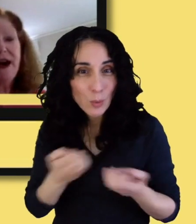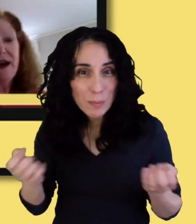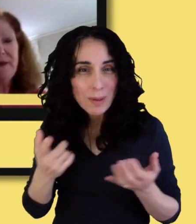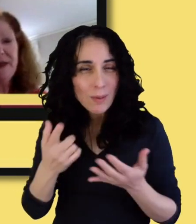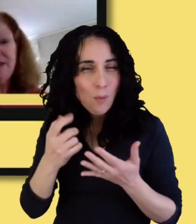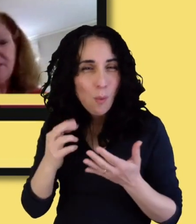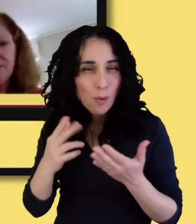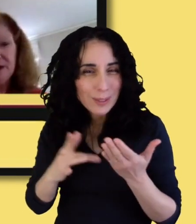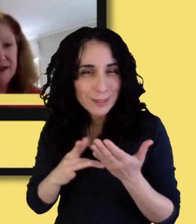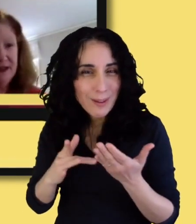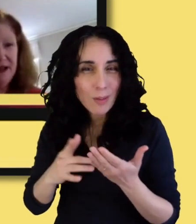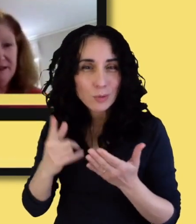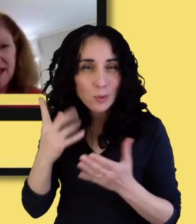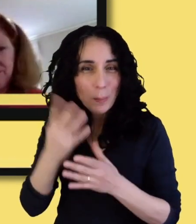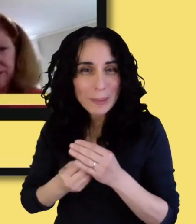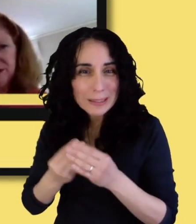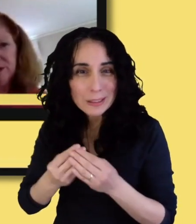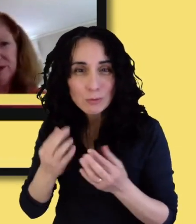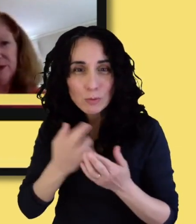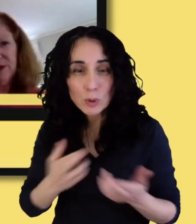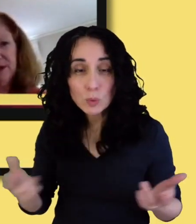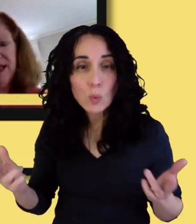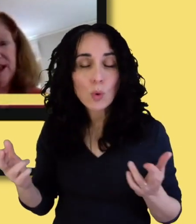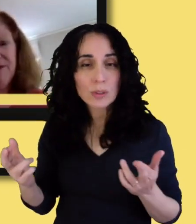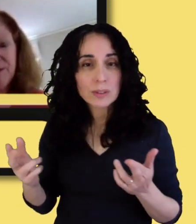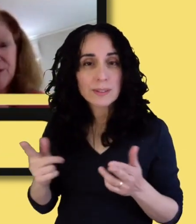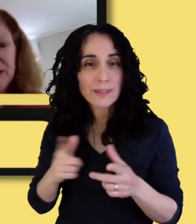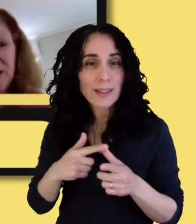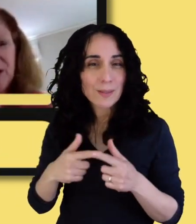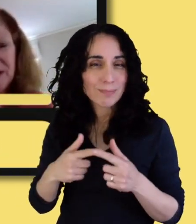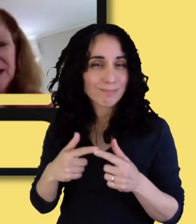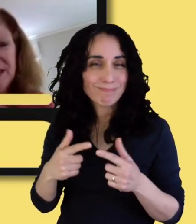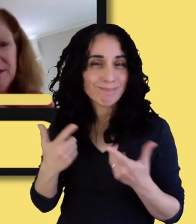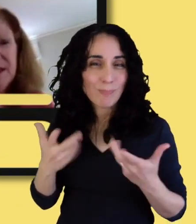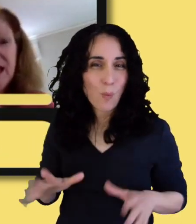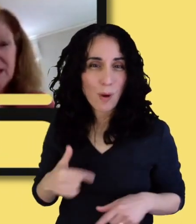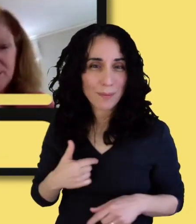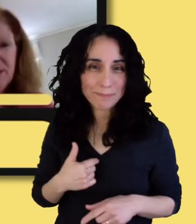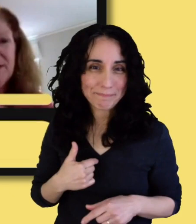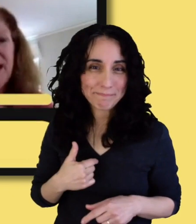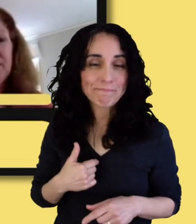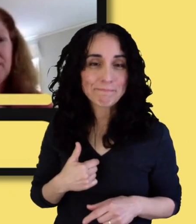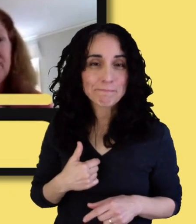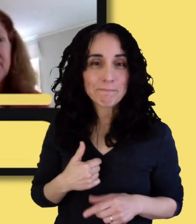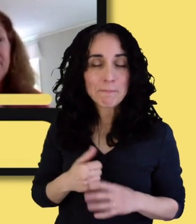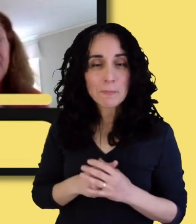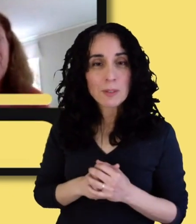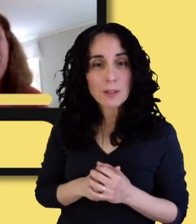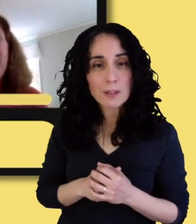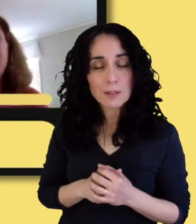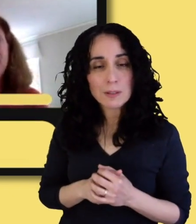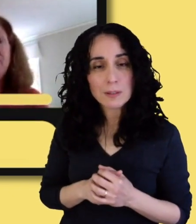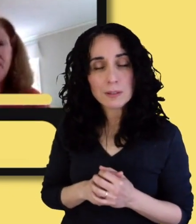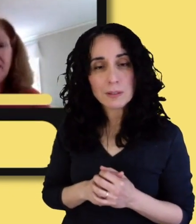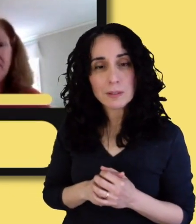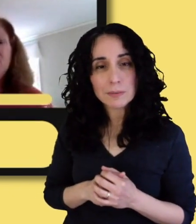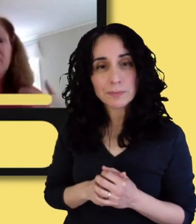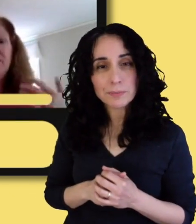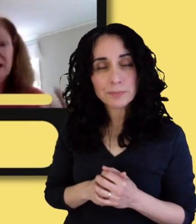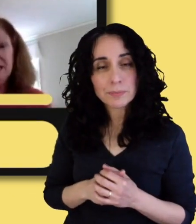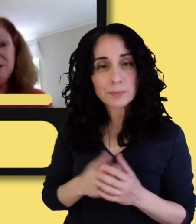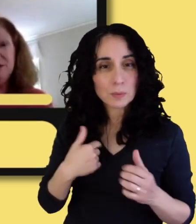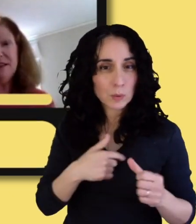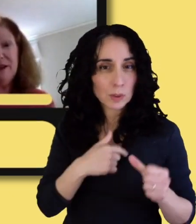that. If there was a lack of resource or lack of opportunity in the home to get them as part of that meeting.